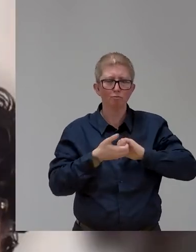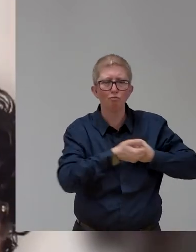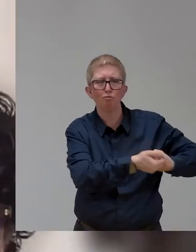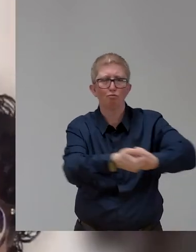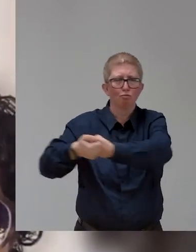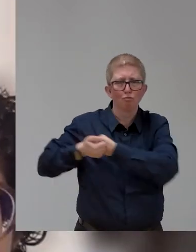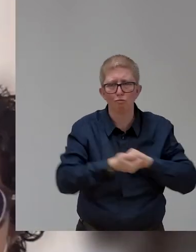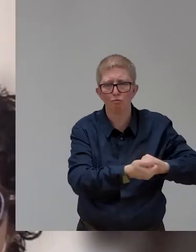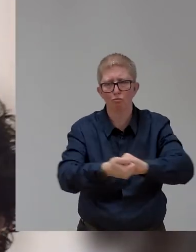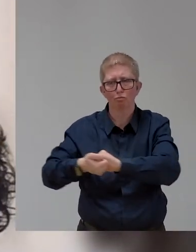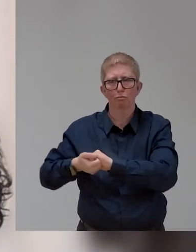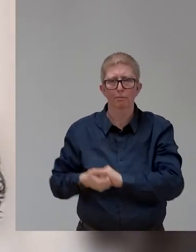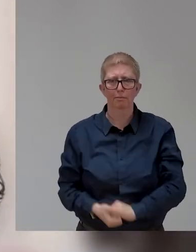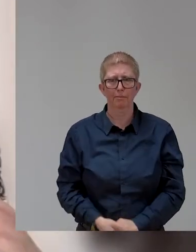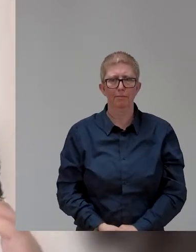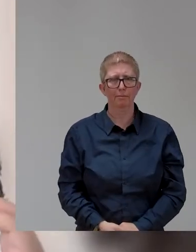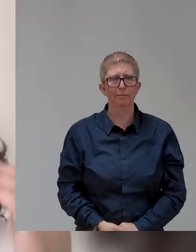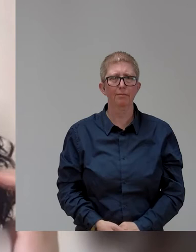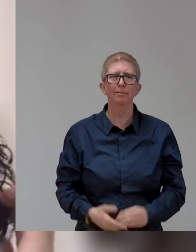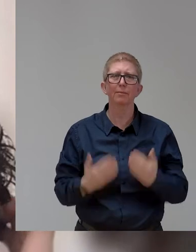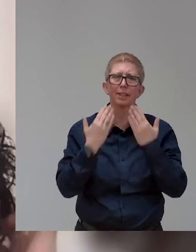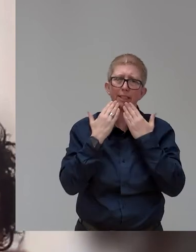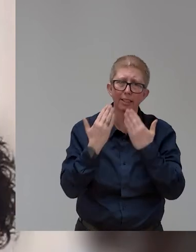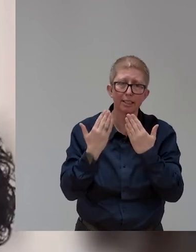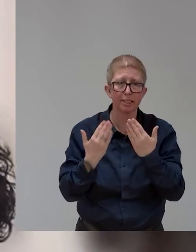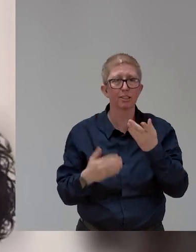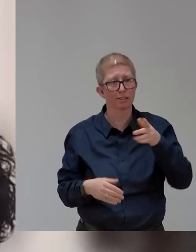Thank you, Jürgen, for providing us with your expertise.